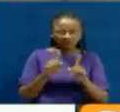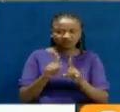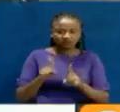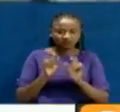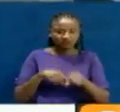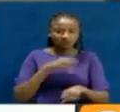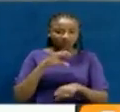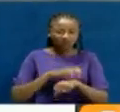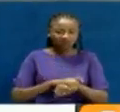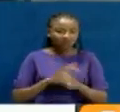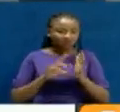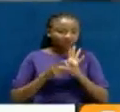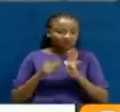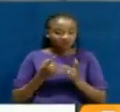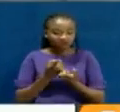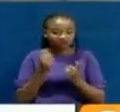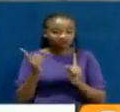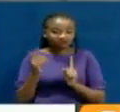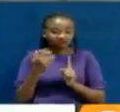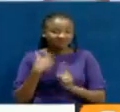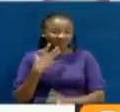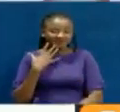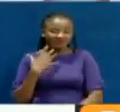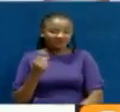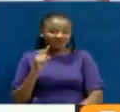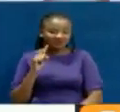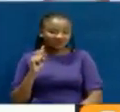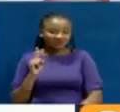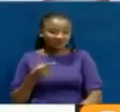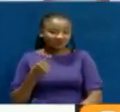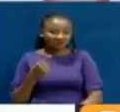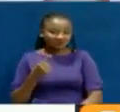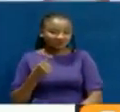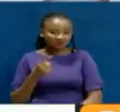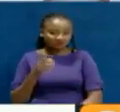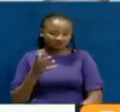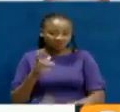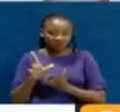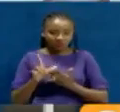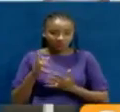deposits, meaning the clients have less than 500,000 shillings in deposit claims.